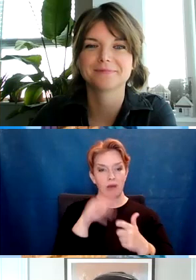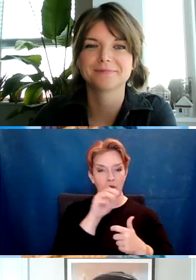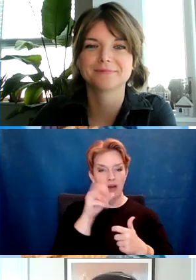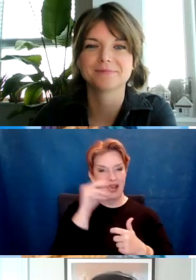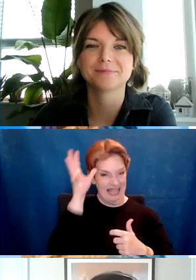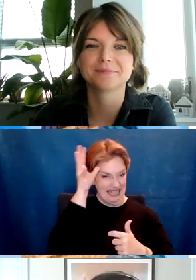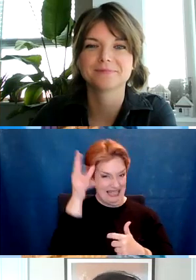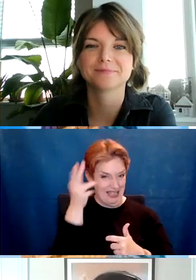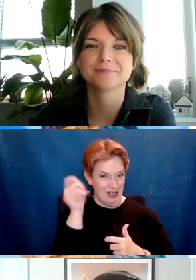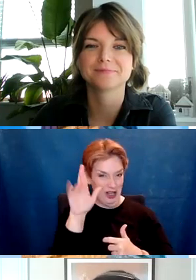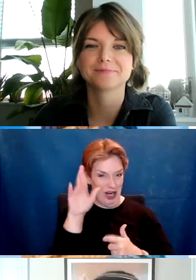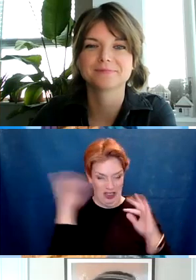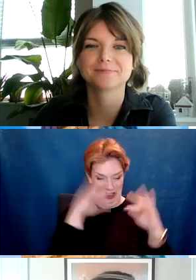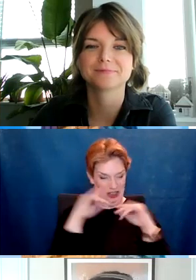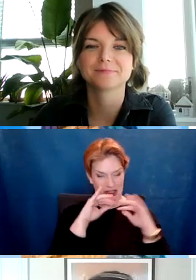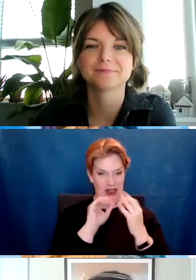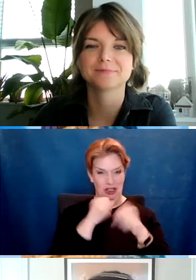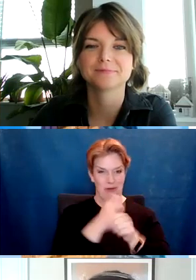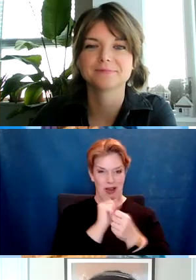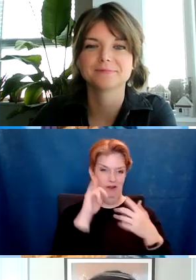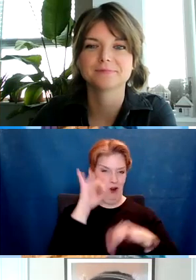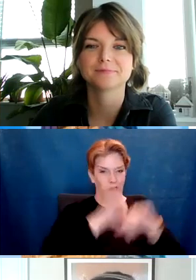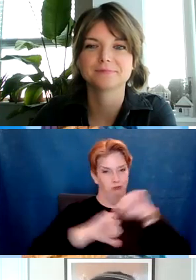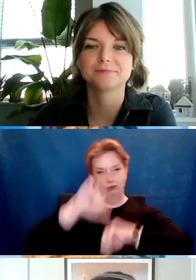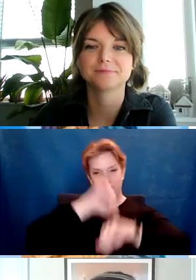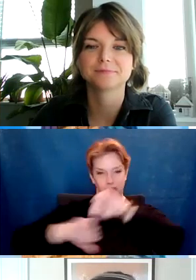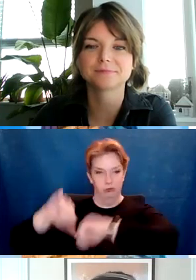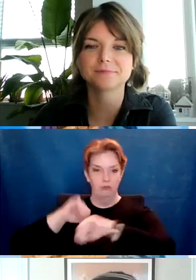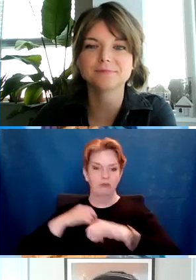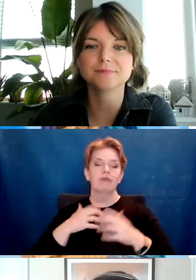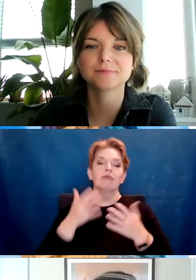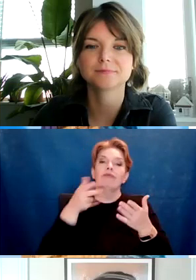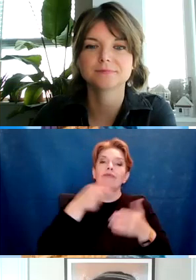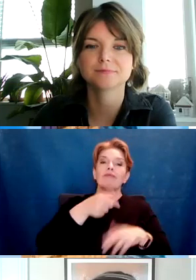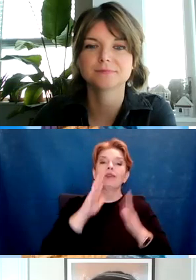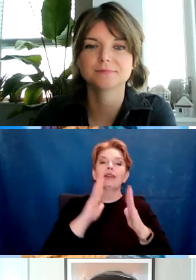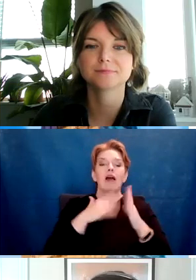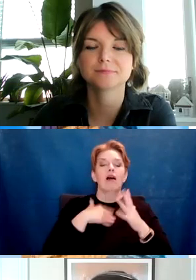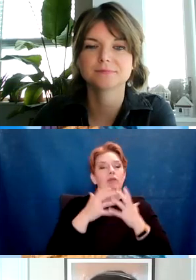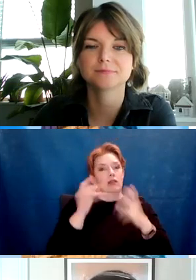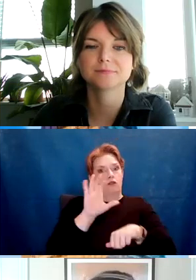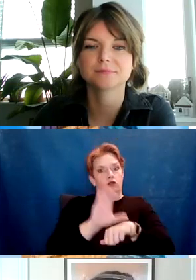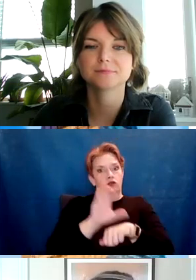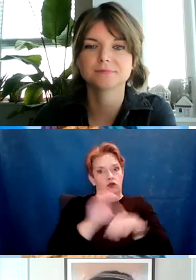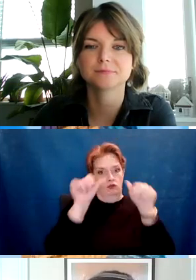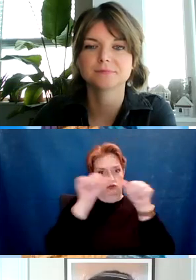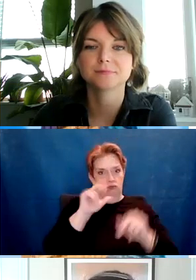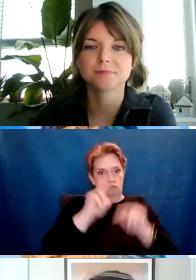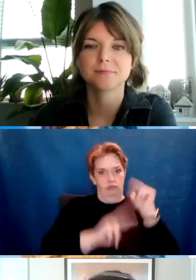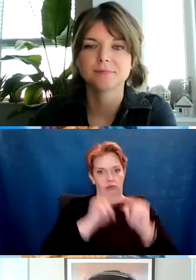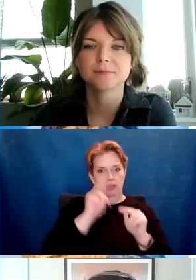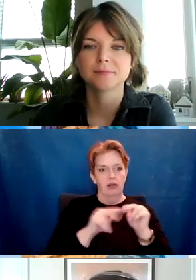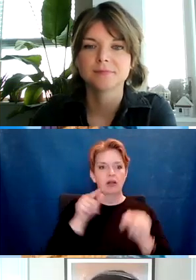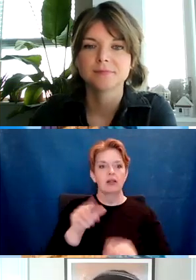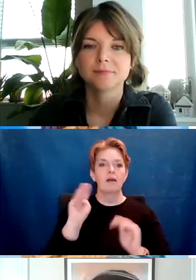of magnificent ecclesiastical architecture. Here is the minor Basilica of the Immaculate Conception, given